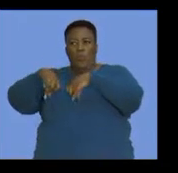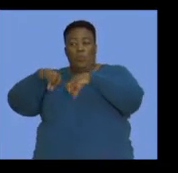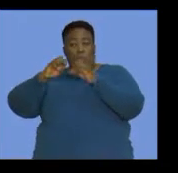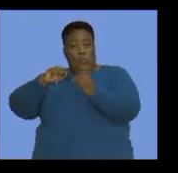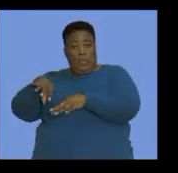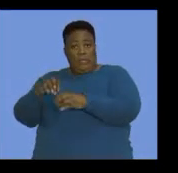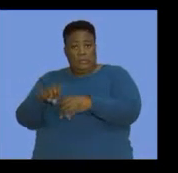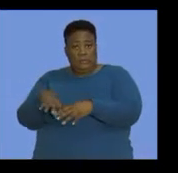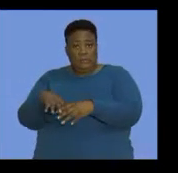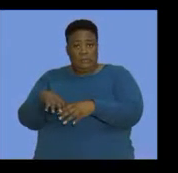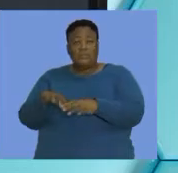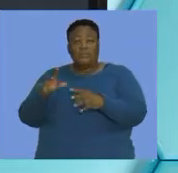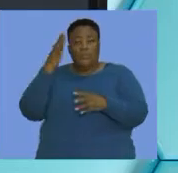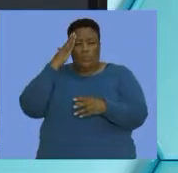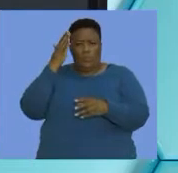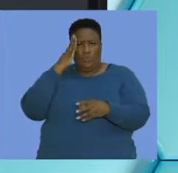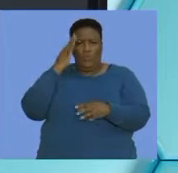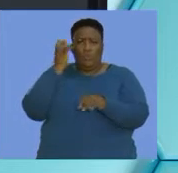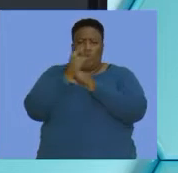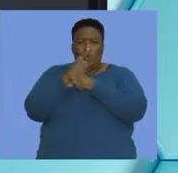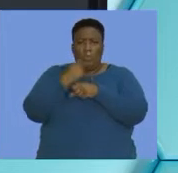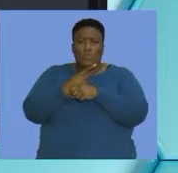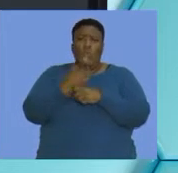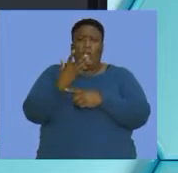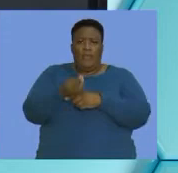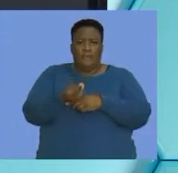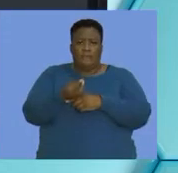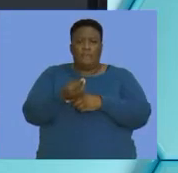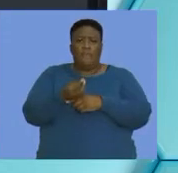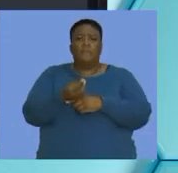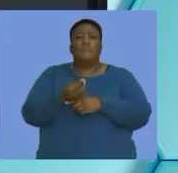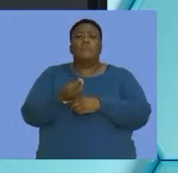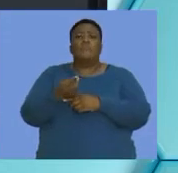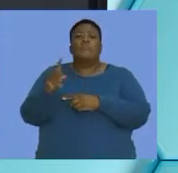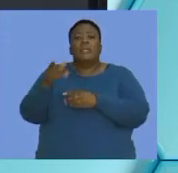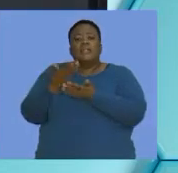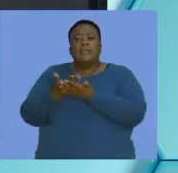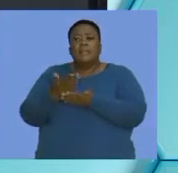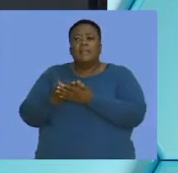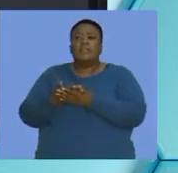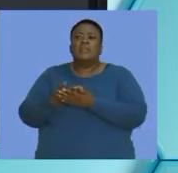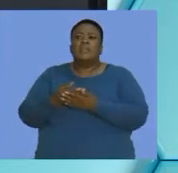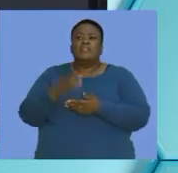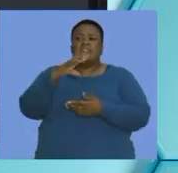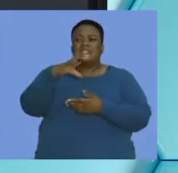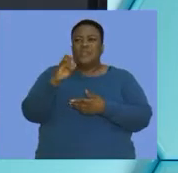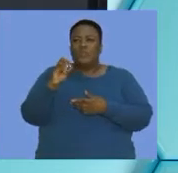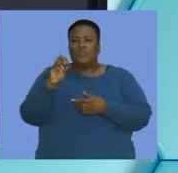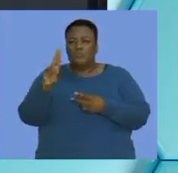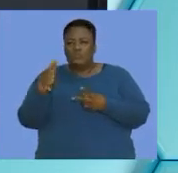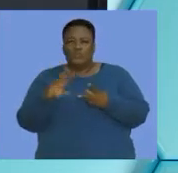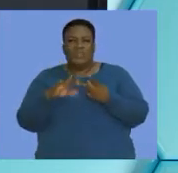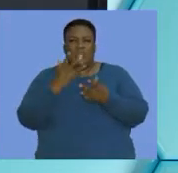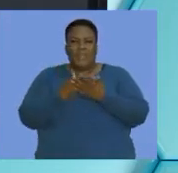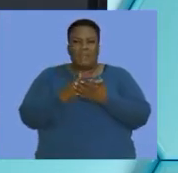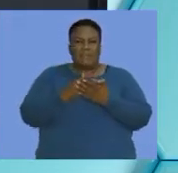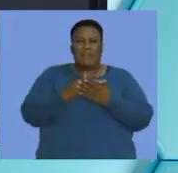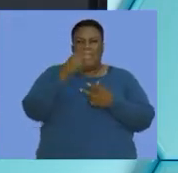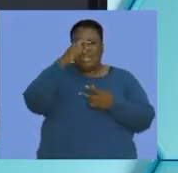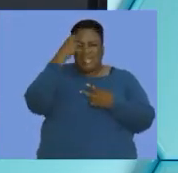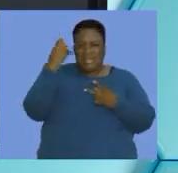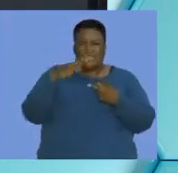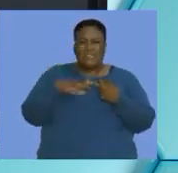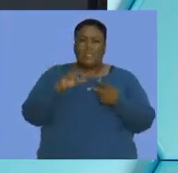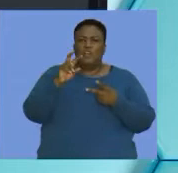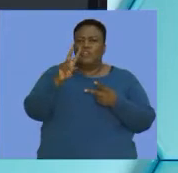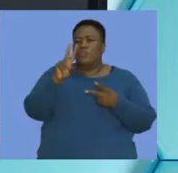biological perspective, we also produce a lot of waste, and that waste can be carbon dioxide, it can be heat, it can be urea